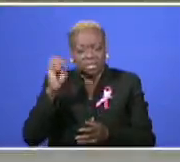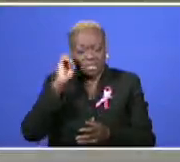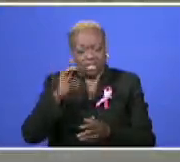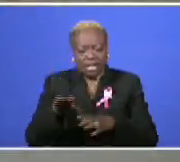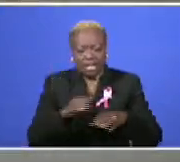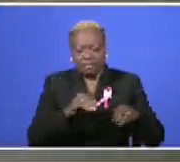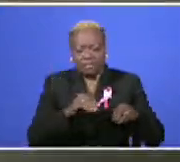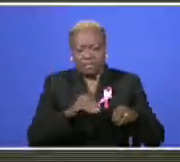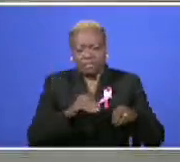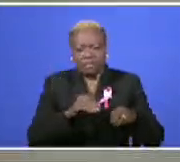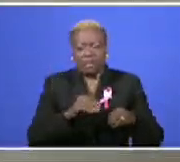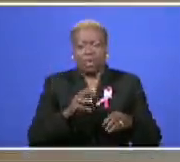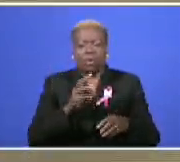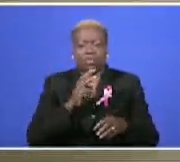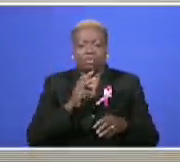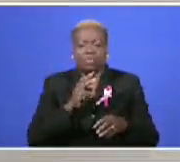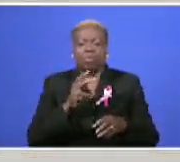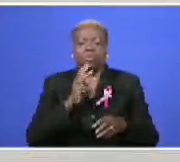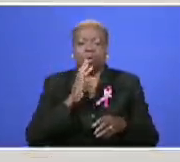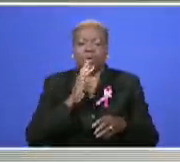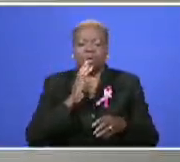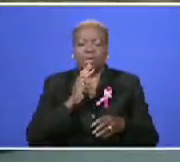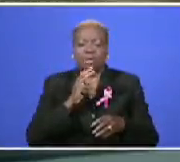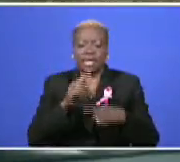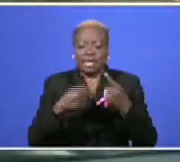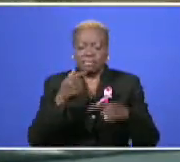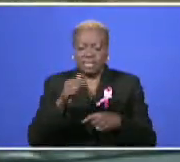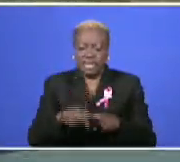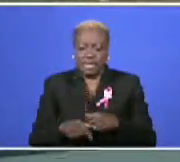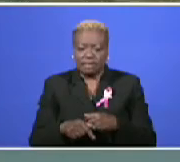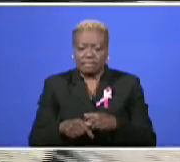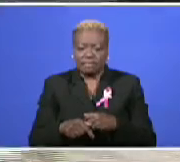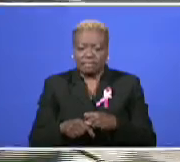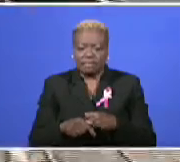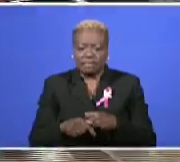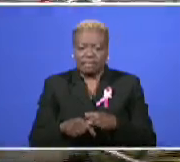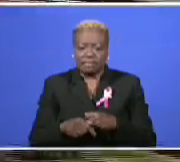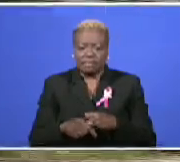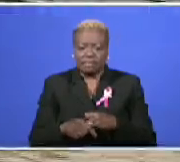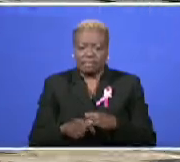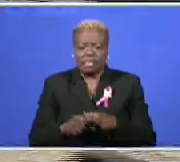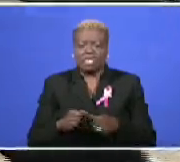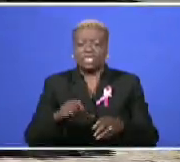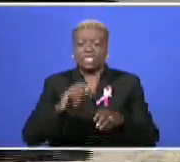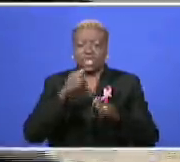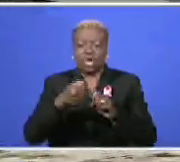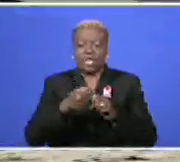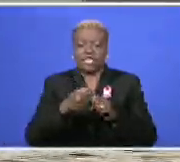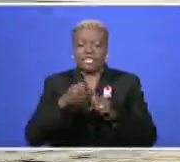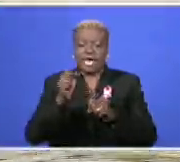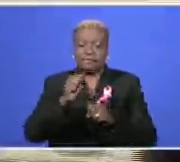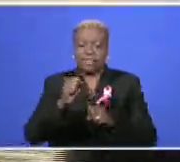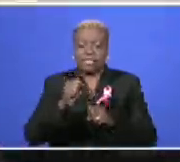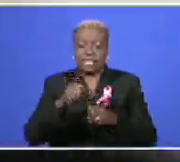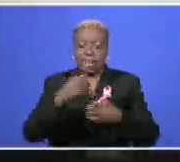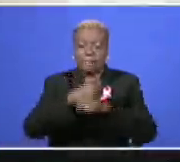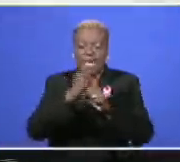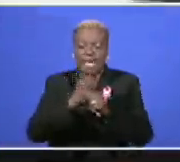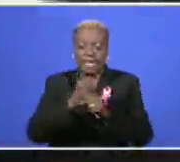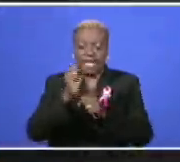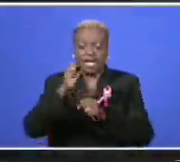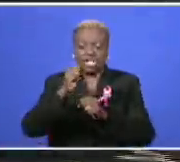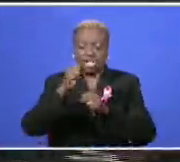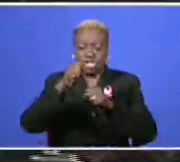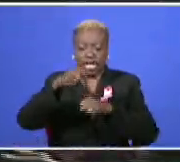so the water could come down in the sheetrock. So after a while he said, some scaffolds here. So he got the scaffolds and he made like a shed. He